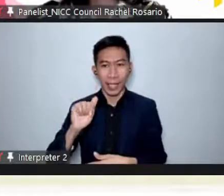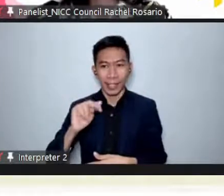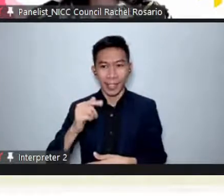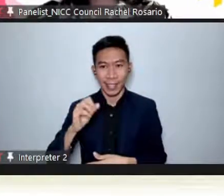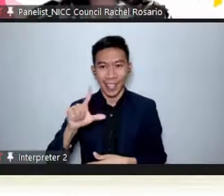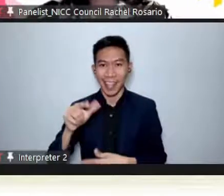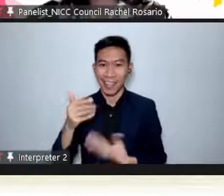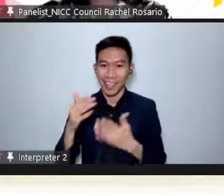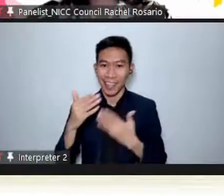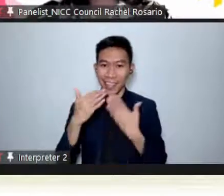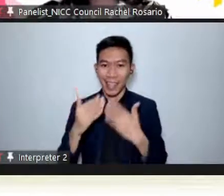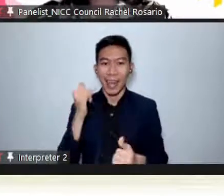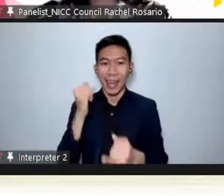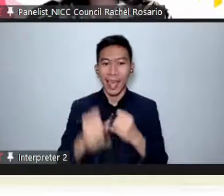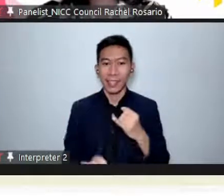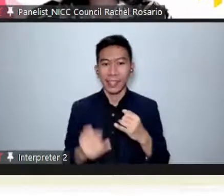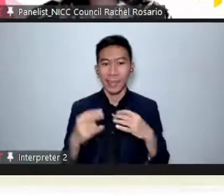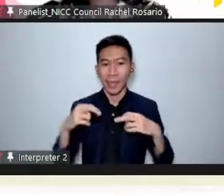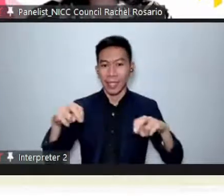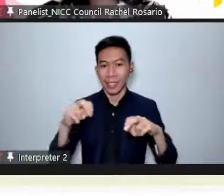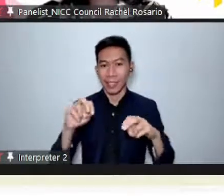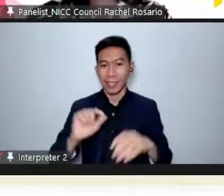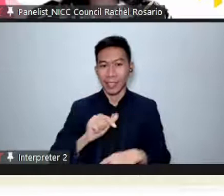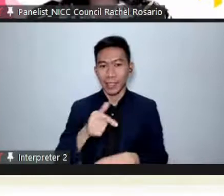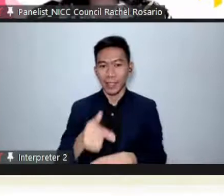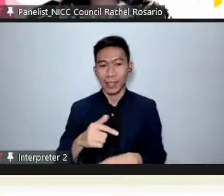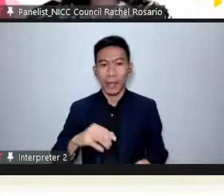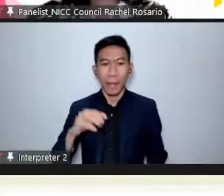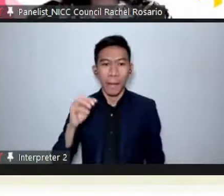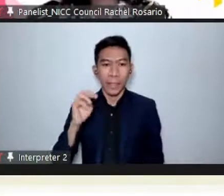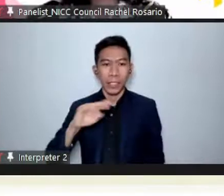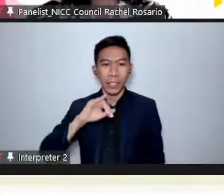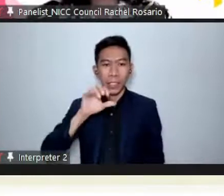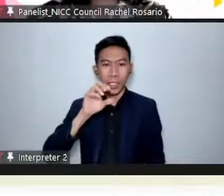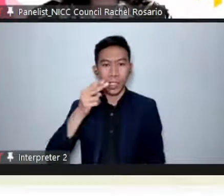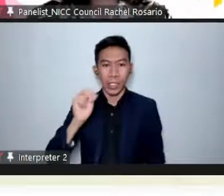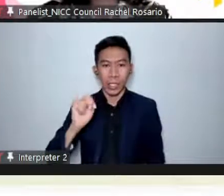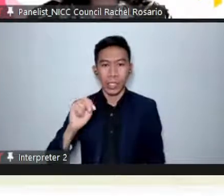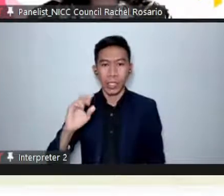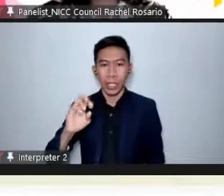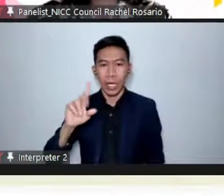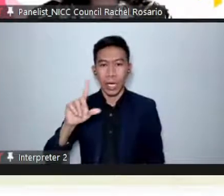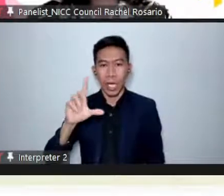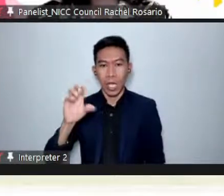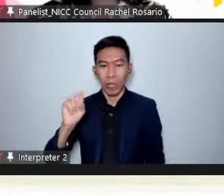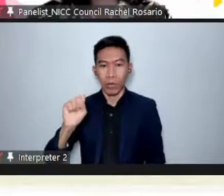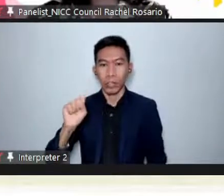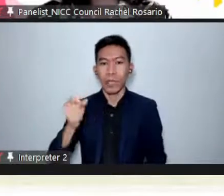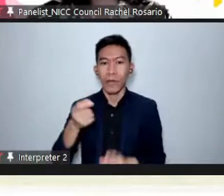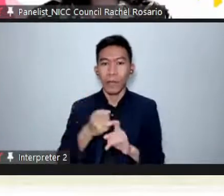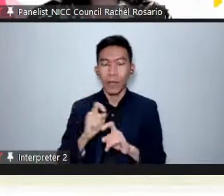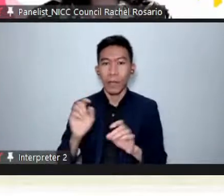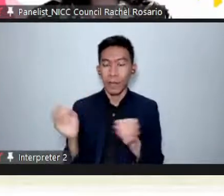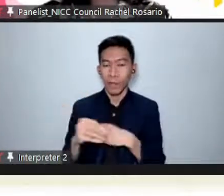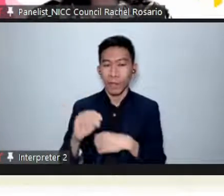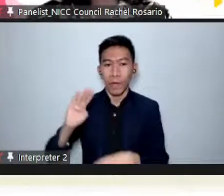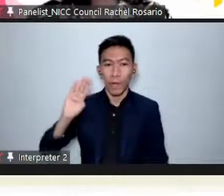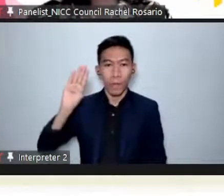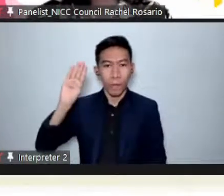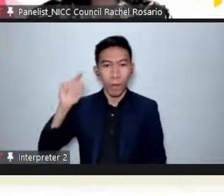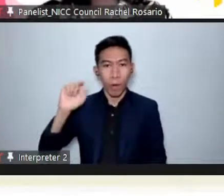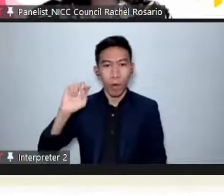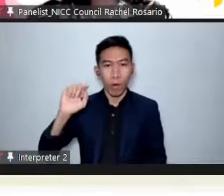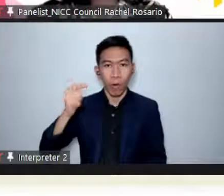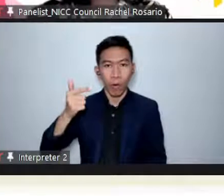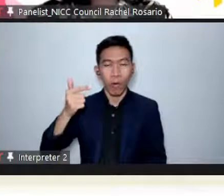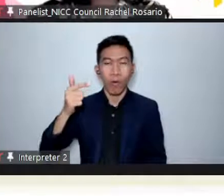our last panelist, Mr. John Carlos from the Office of Senator Bongo, to shed